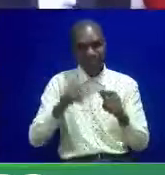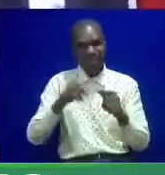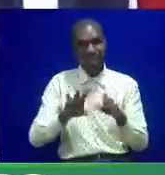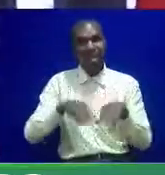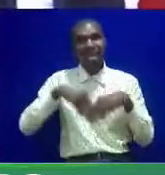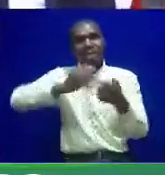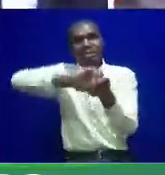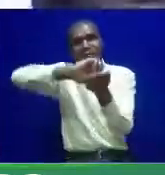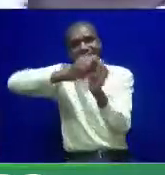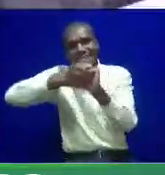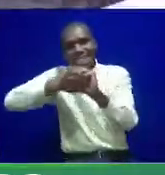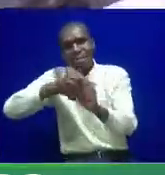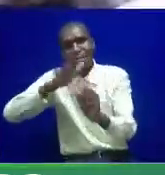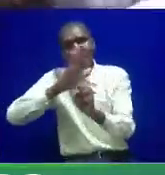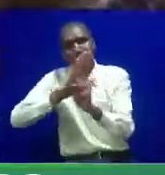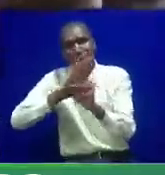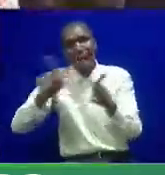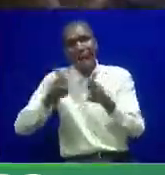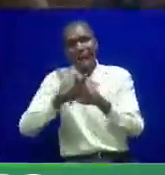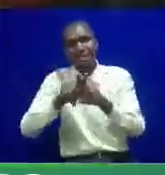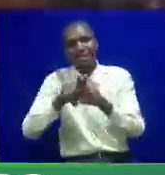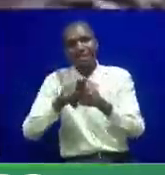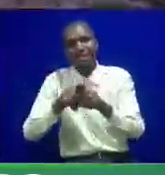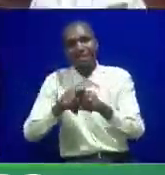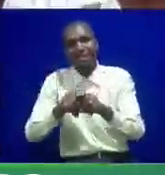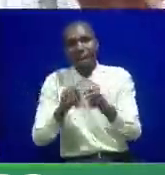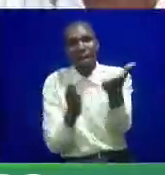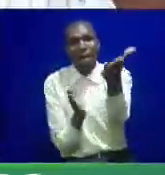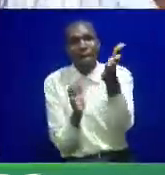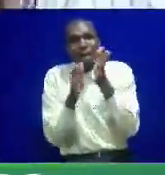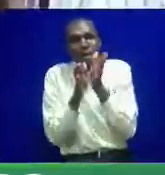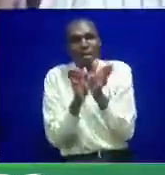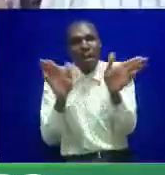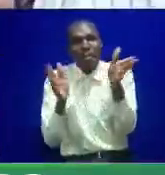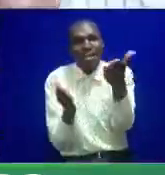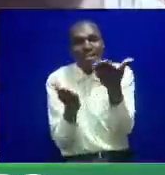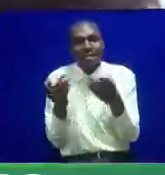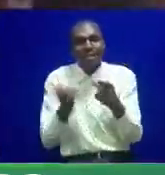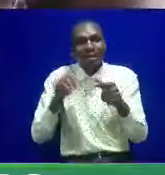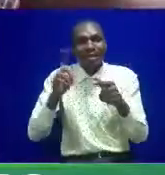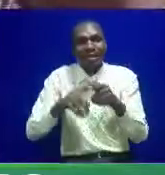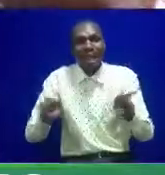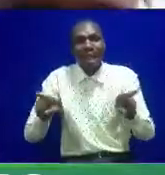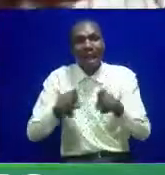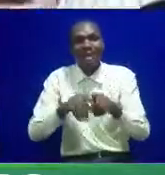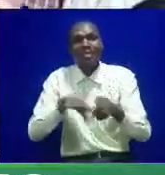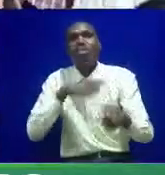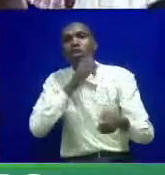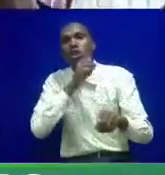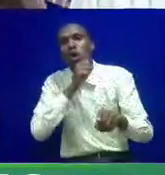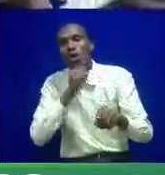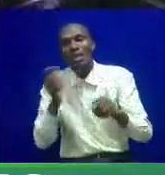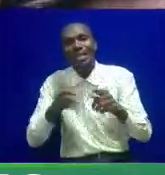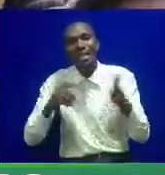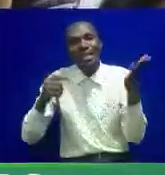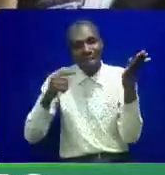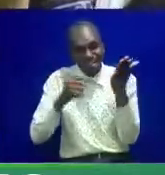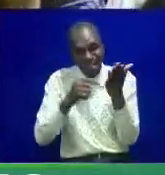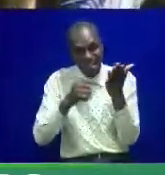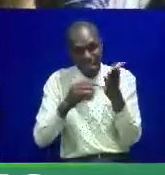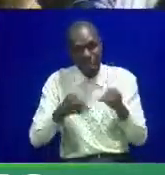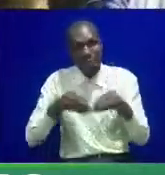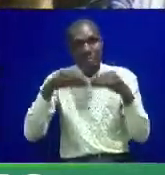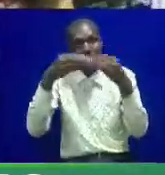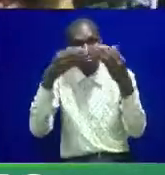amonjuri ya aam anine asopo kore liwe mire mwe serikali kuruwa ase chinchira chiriche kekoro wikira chinchira chiekerero